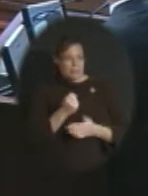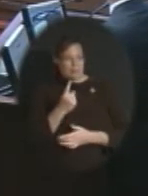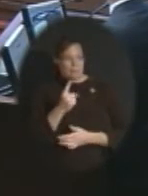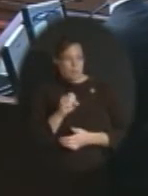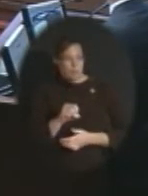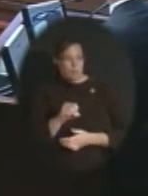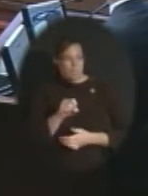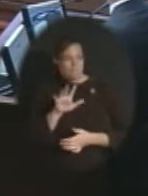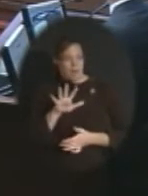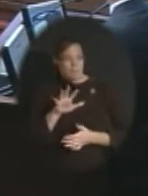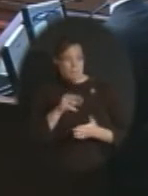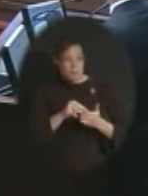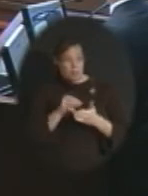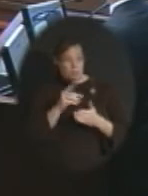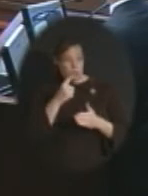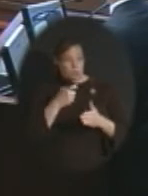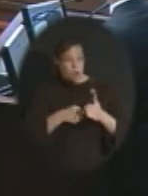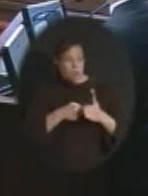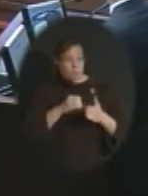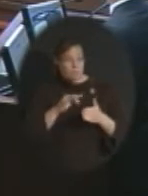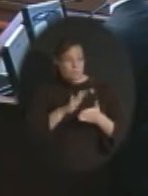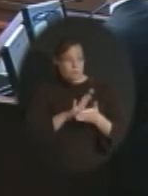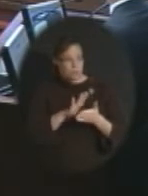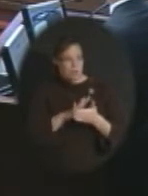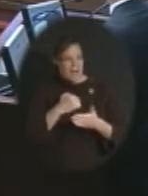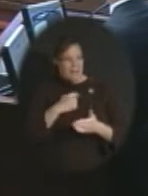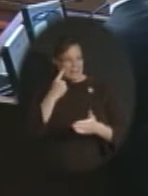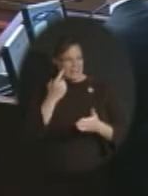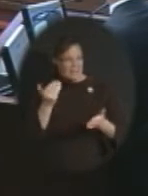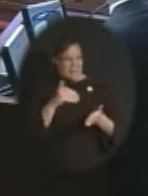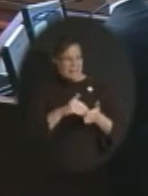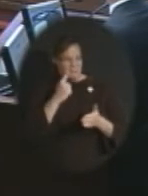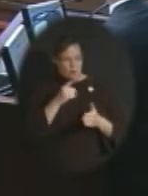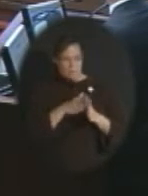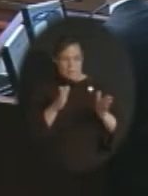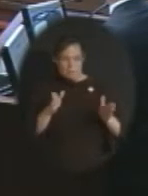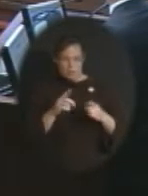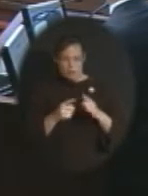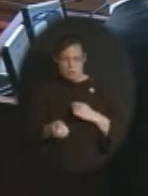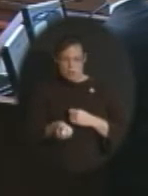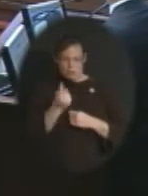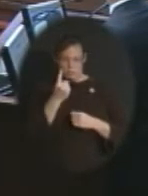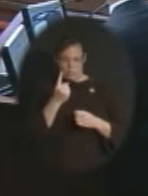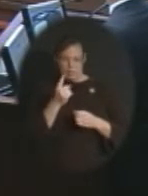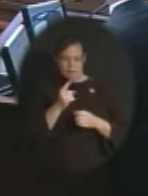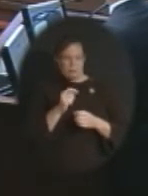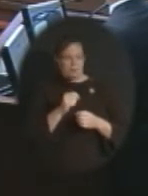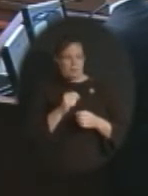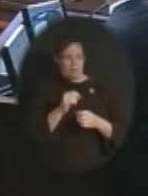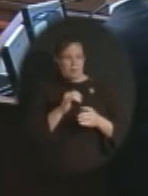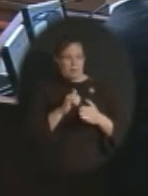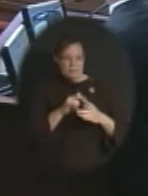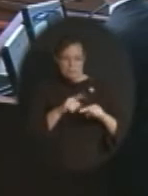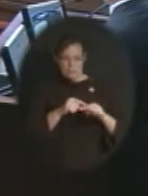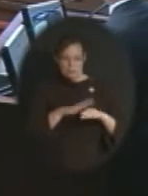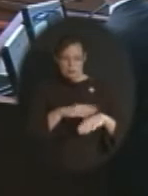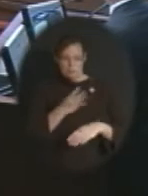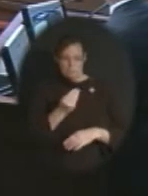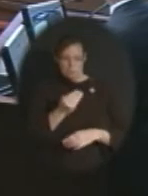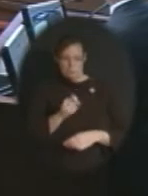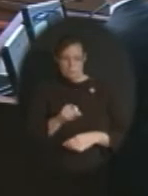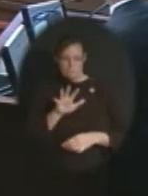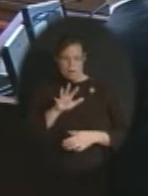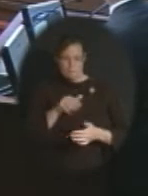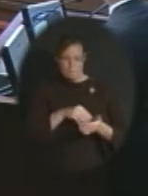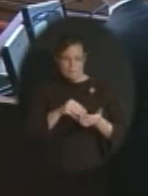school. And I just think, once again, for the public to understand that we're saying this was based on $14.5